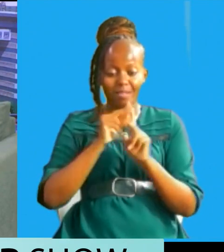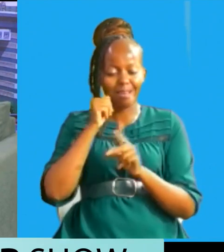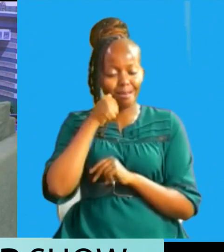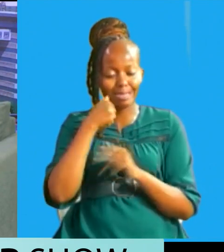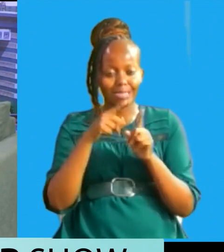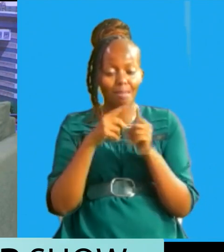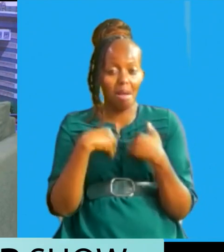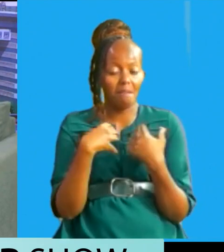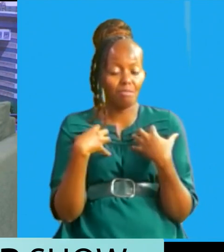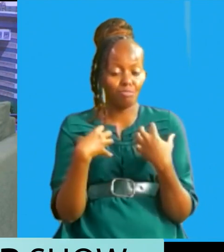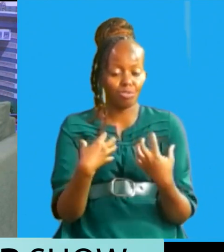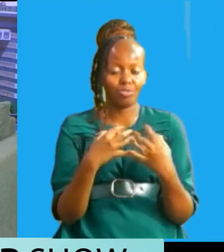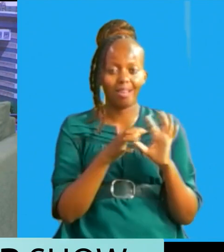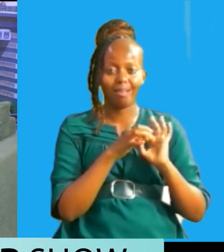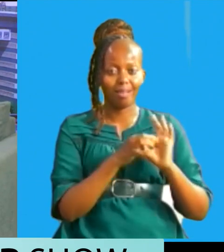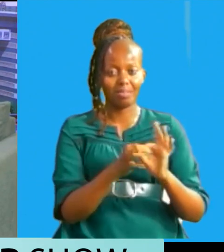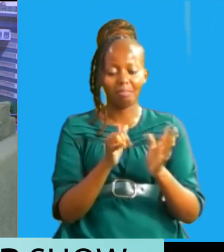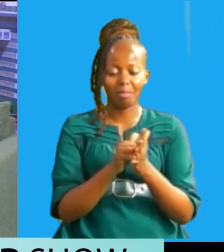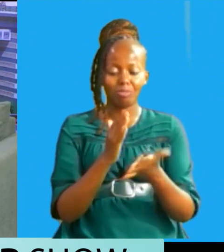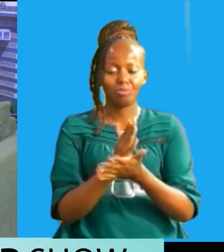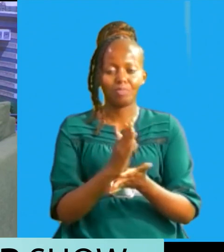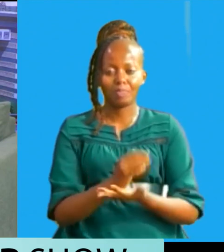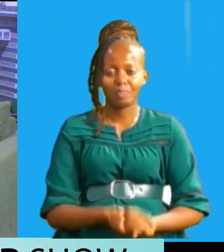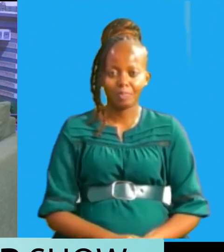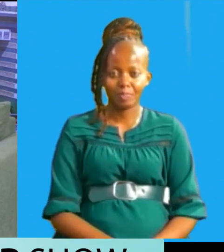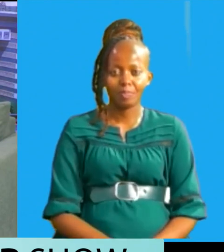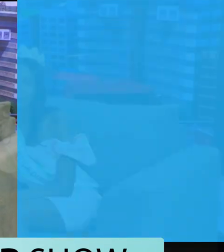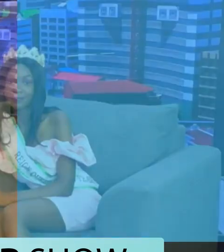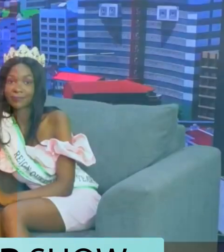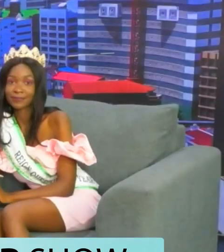culture. That is very true.